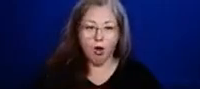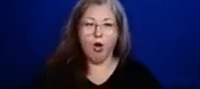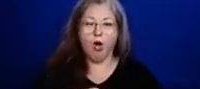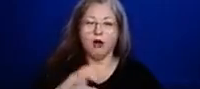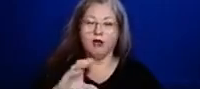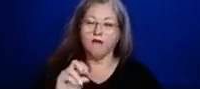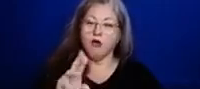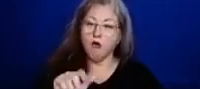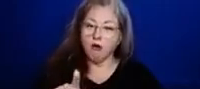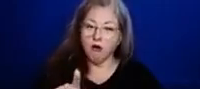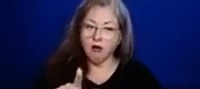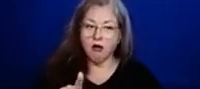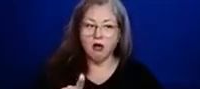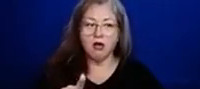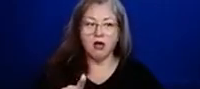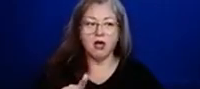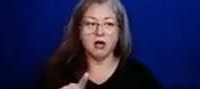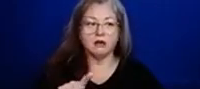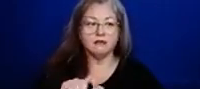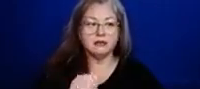coral set and